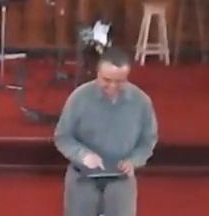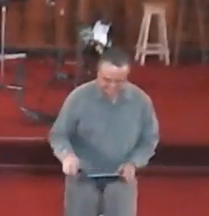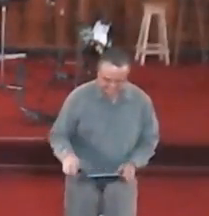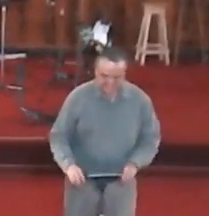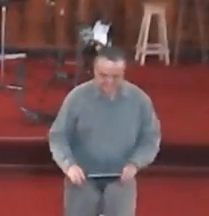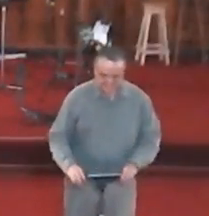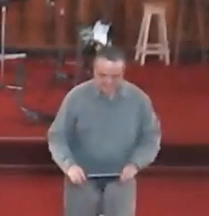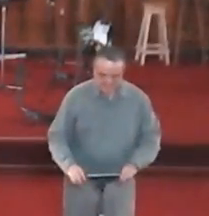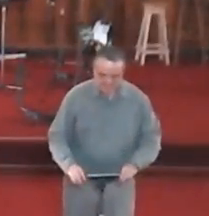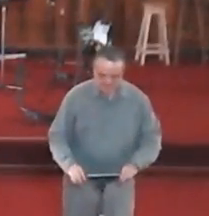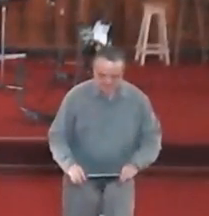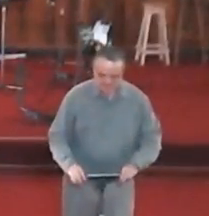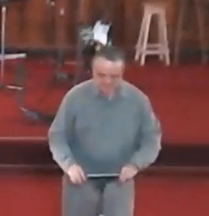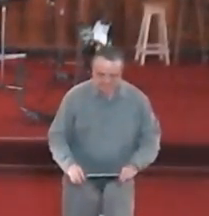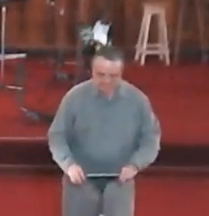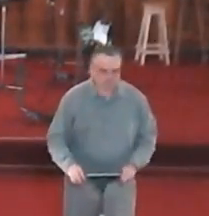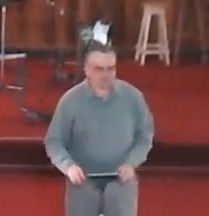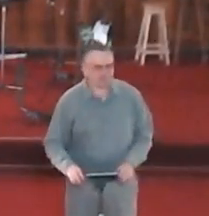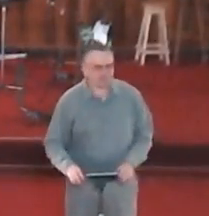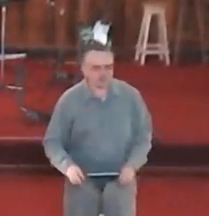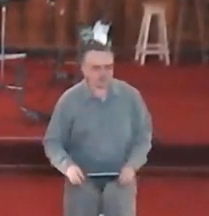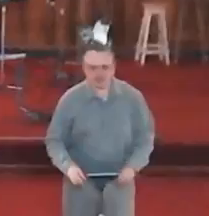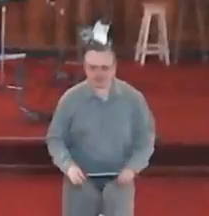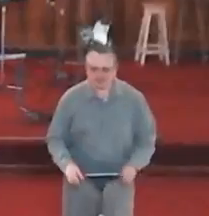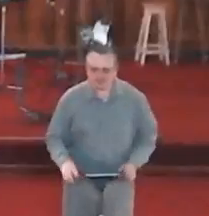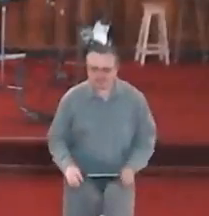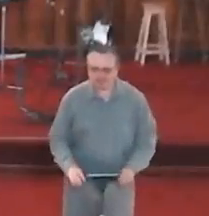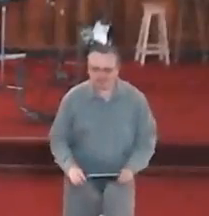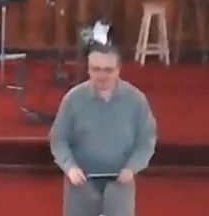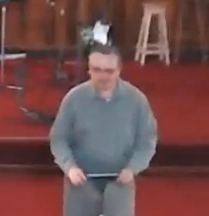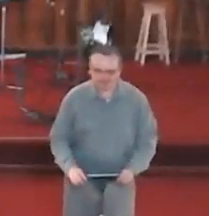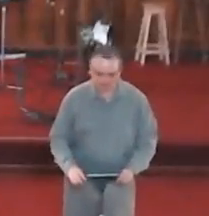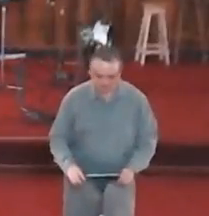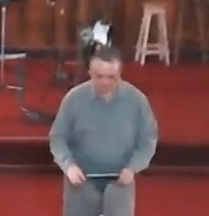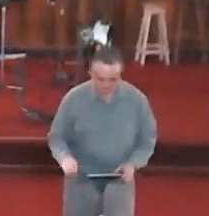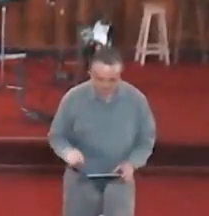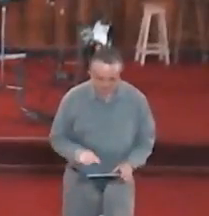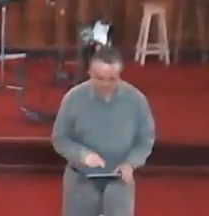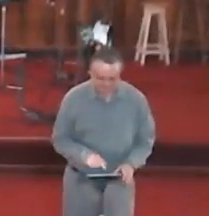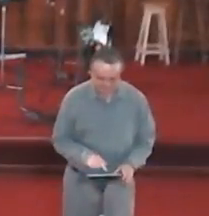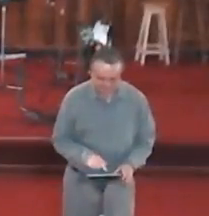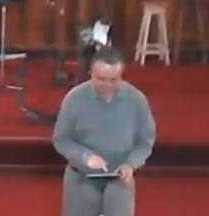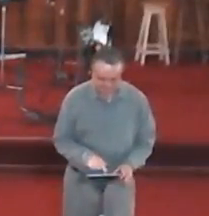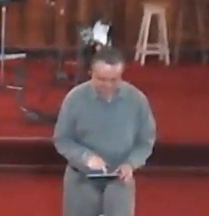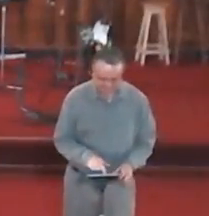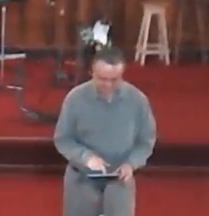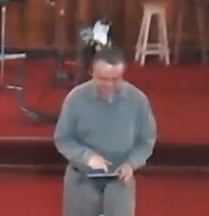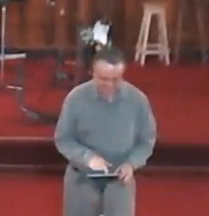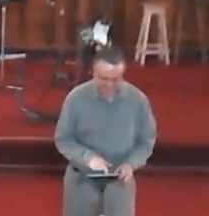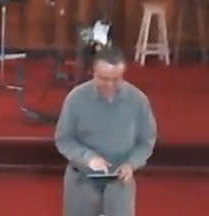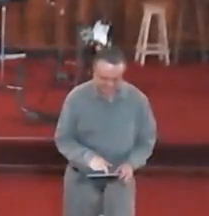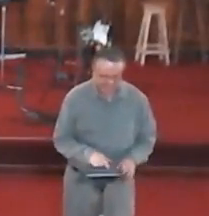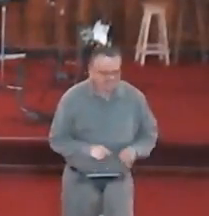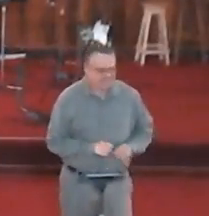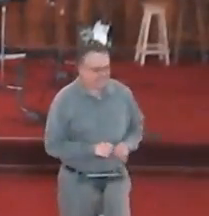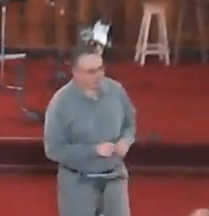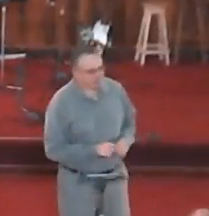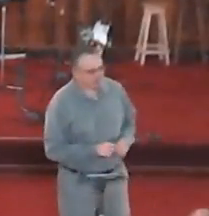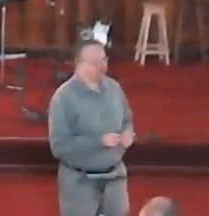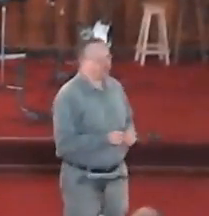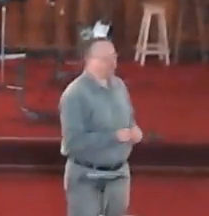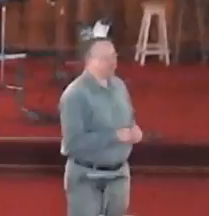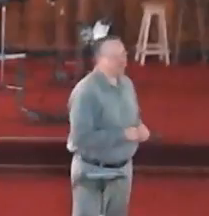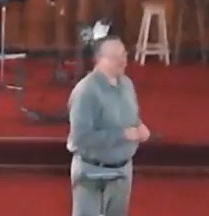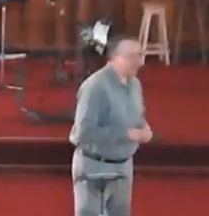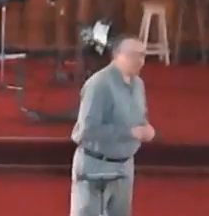of Joseph. Hechos capítulo 4, abran sus Biblias, por favor. Acts chapter 4, go ahead and open your Bibles. Y vamos